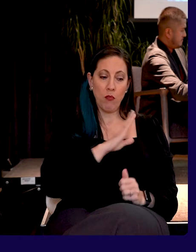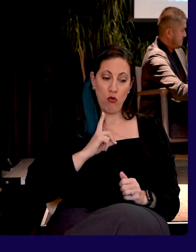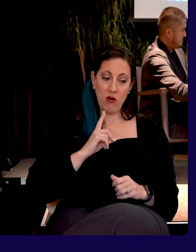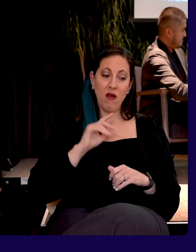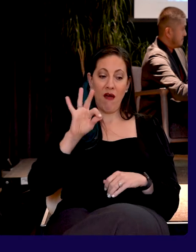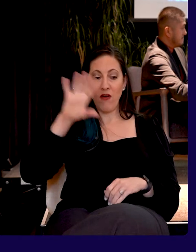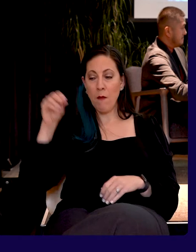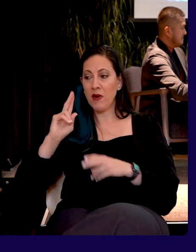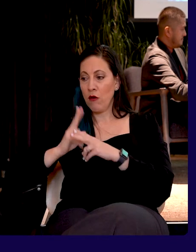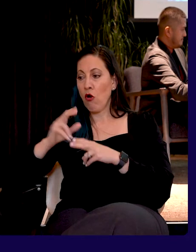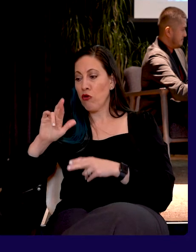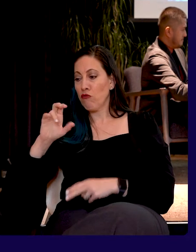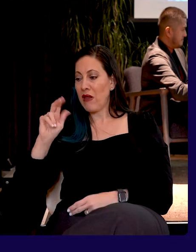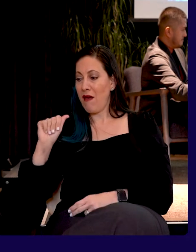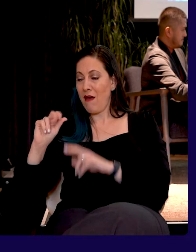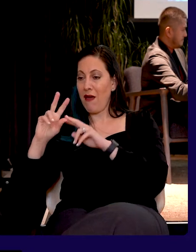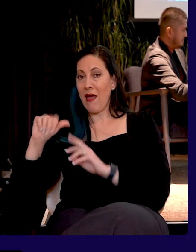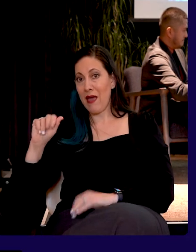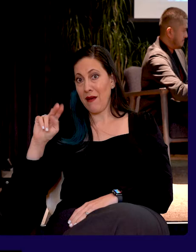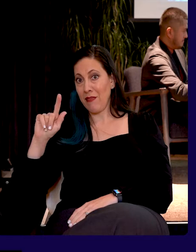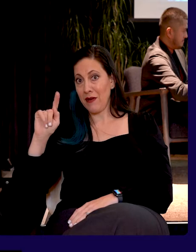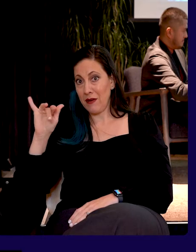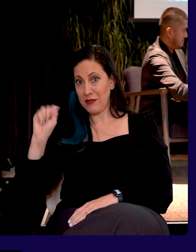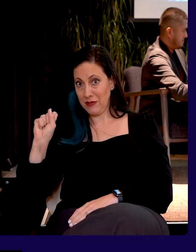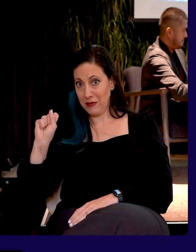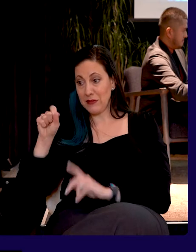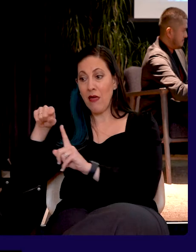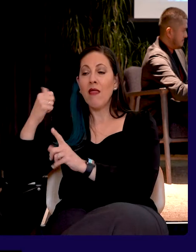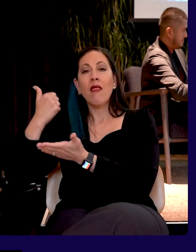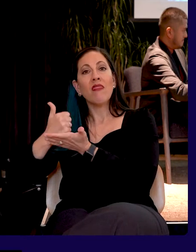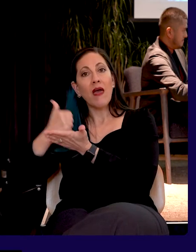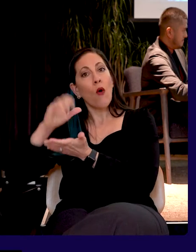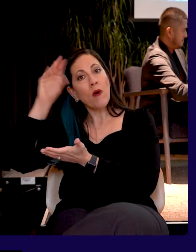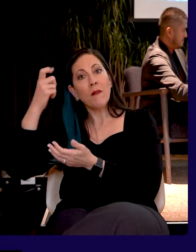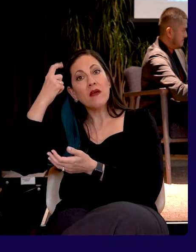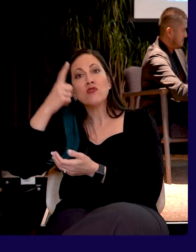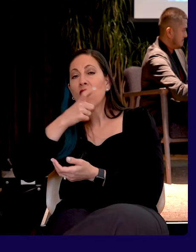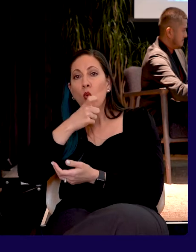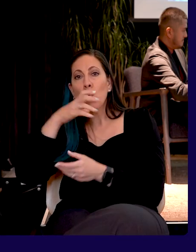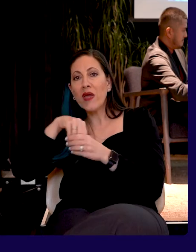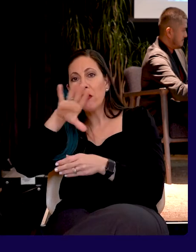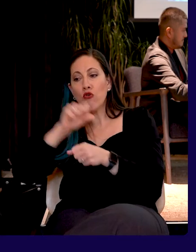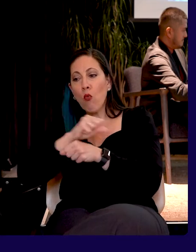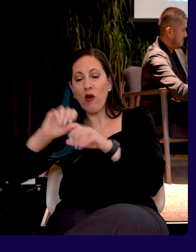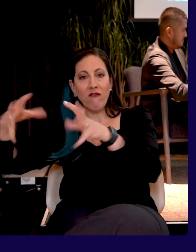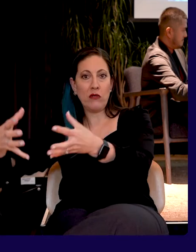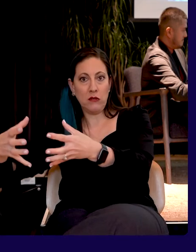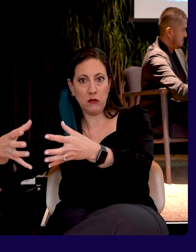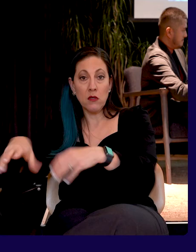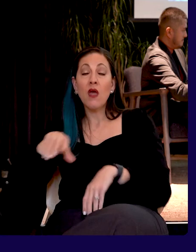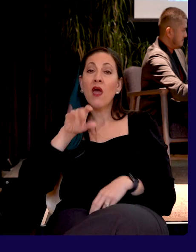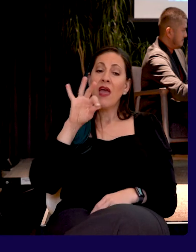Analytics, and what they help employers do is better understand who is in their workforce. Typically, when